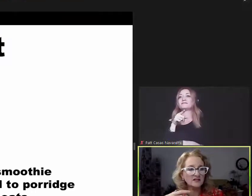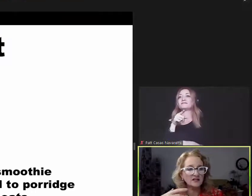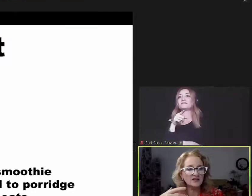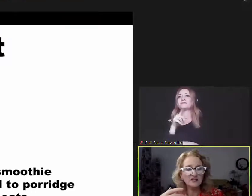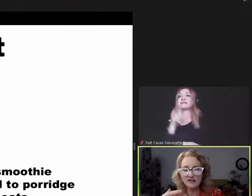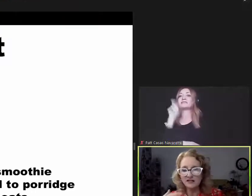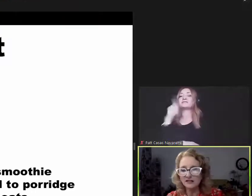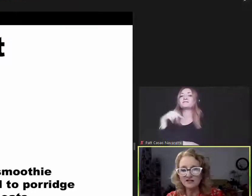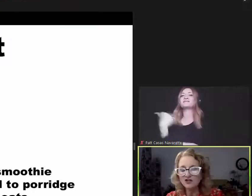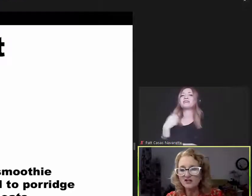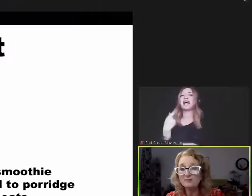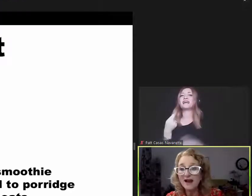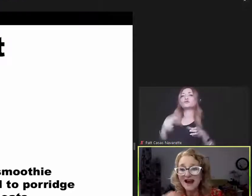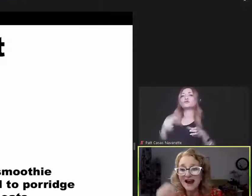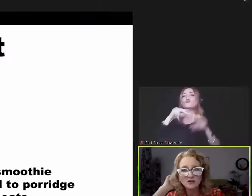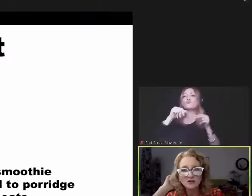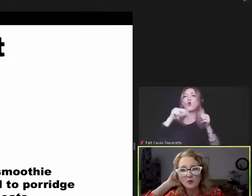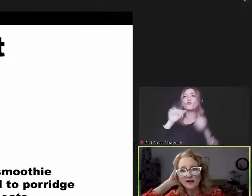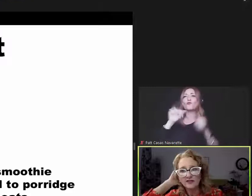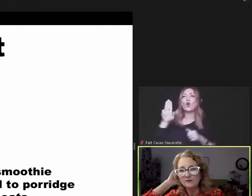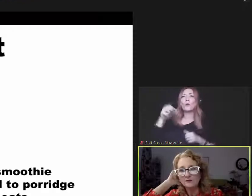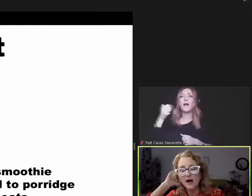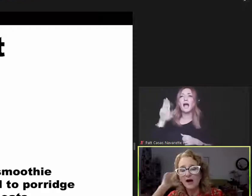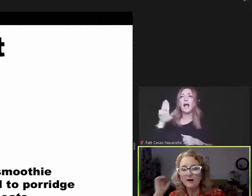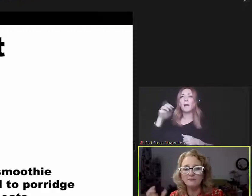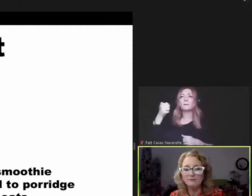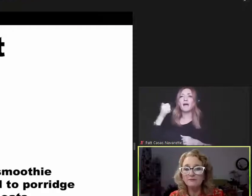this is just packed with